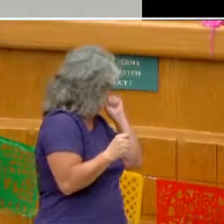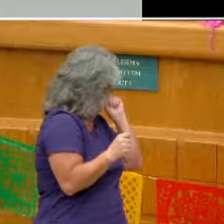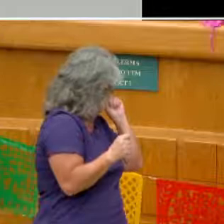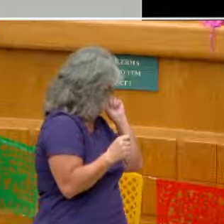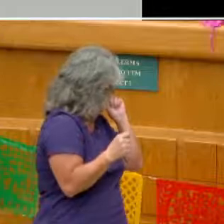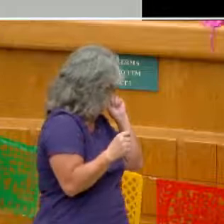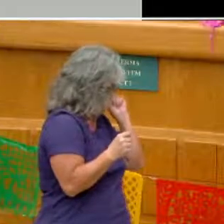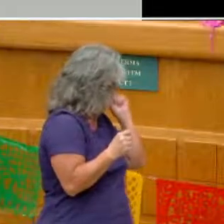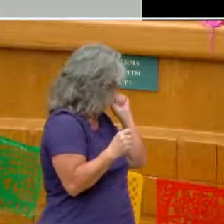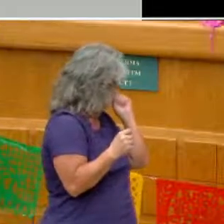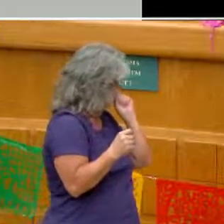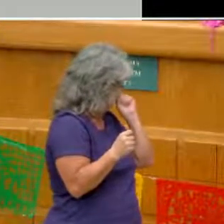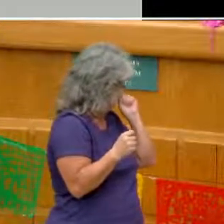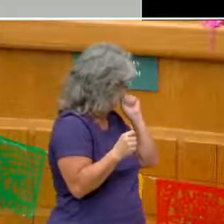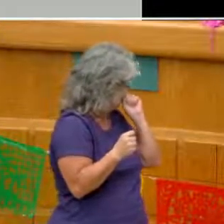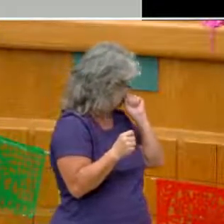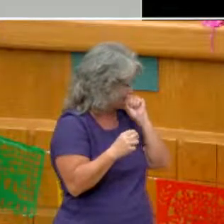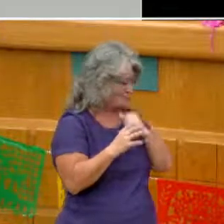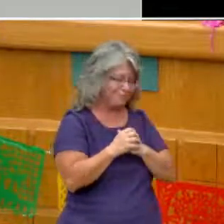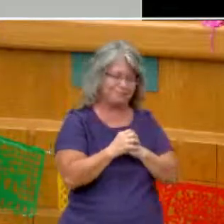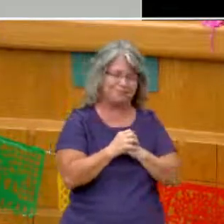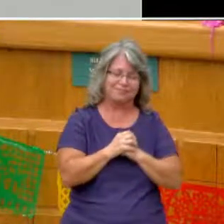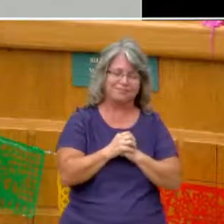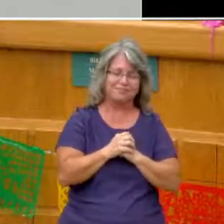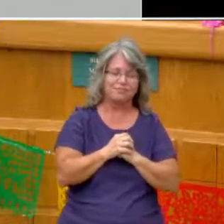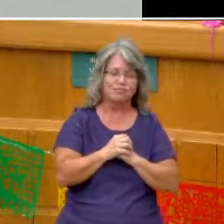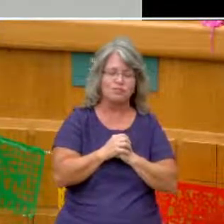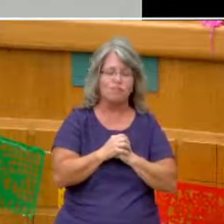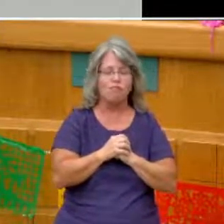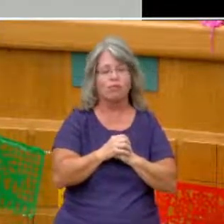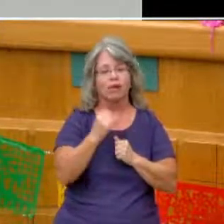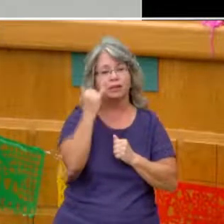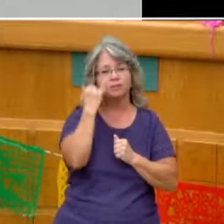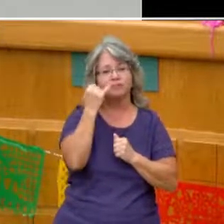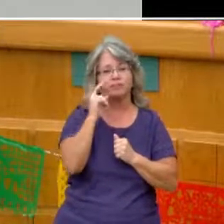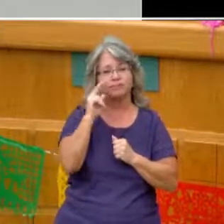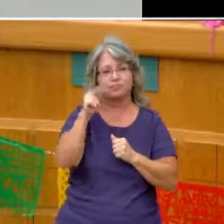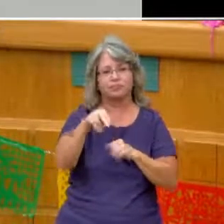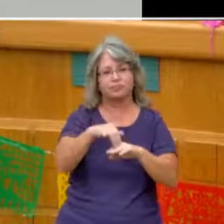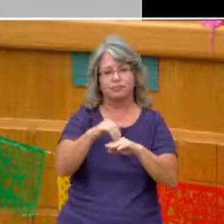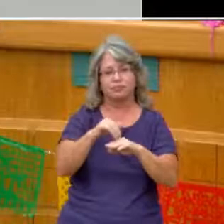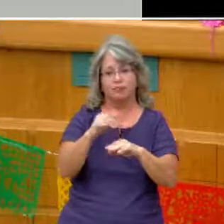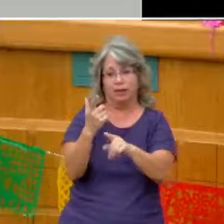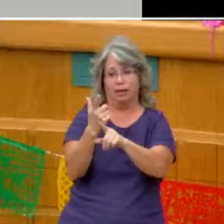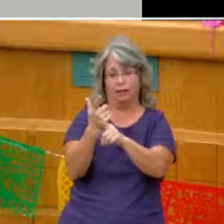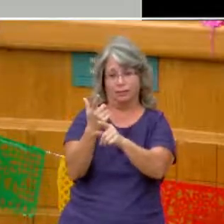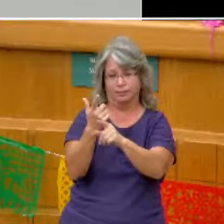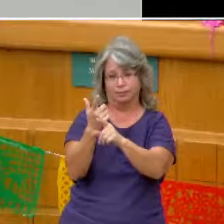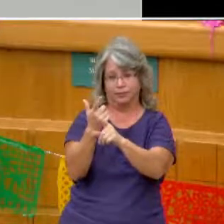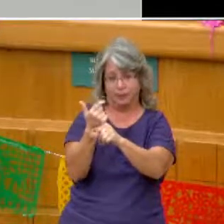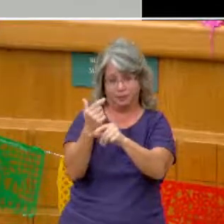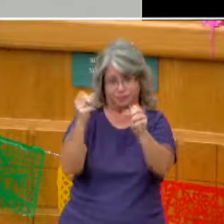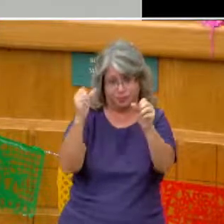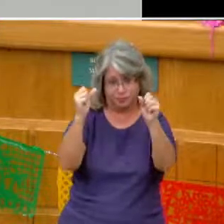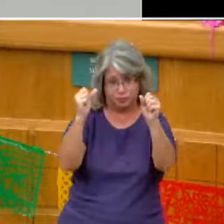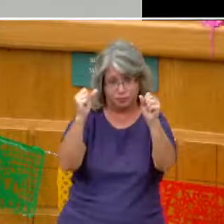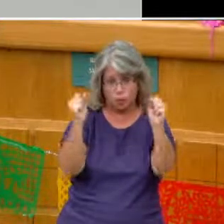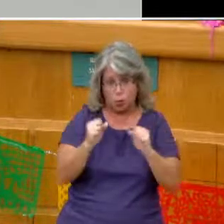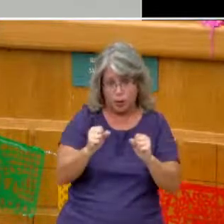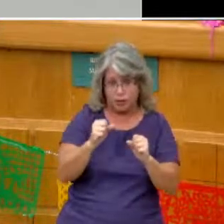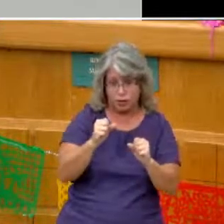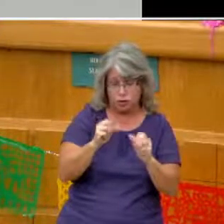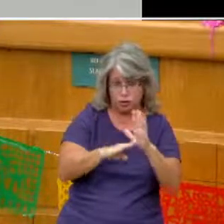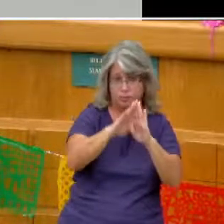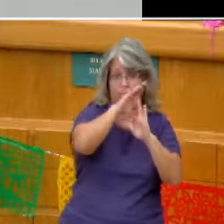this graph, you can see that we're right about where we were at the winter peak. Right now, coming off this really large Delta peak, which